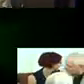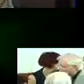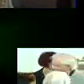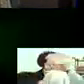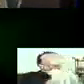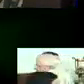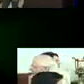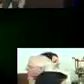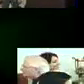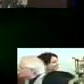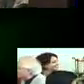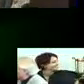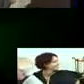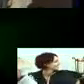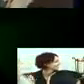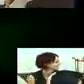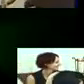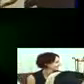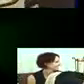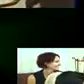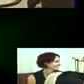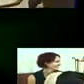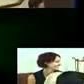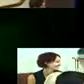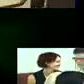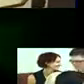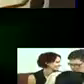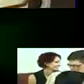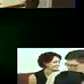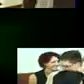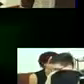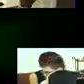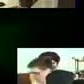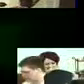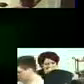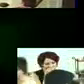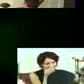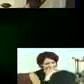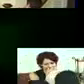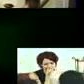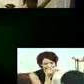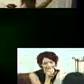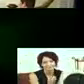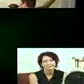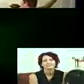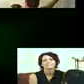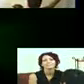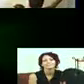Thank you.